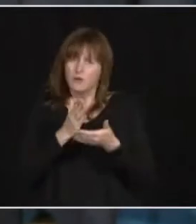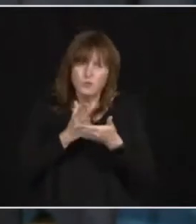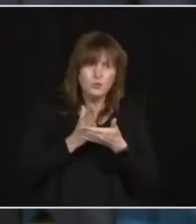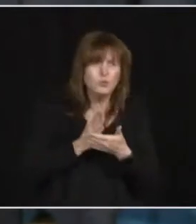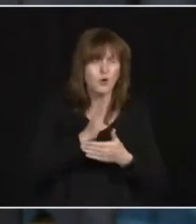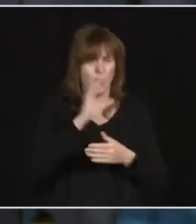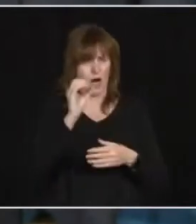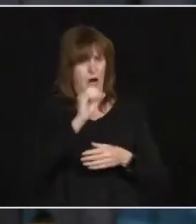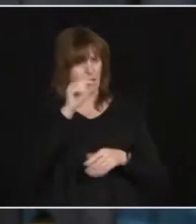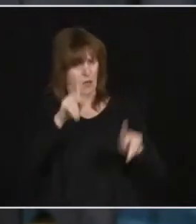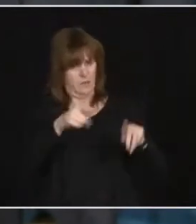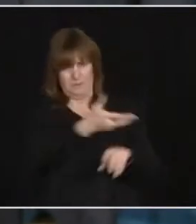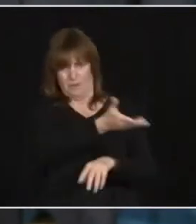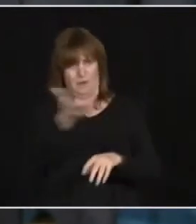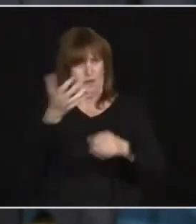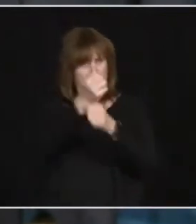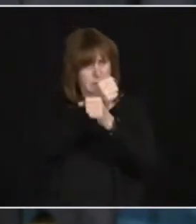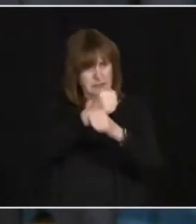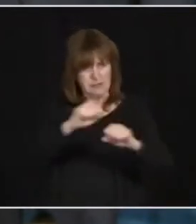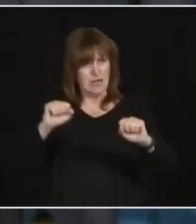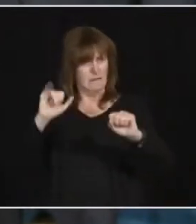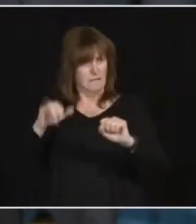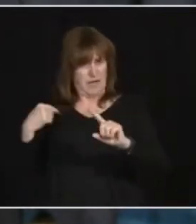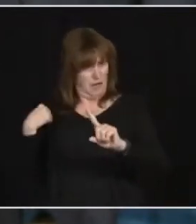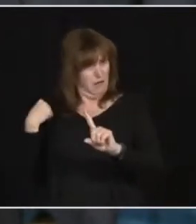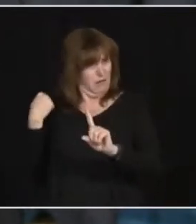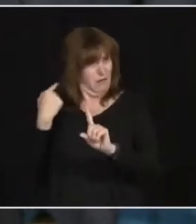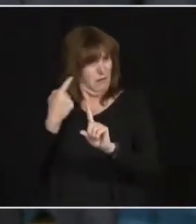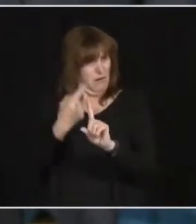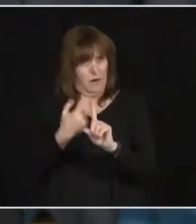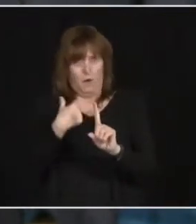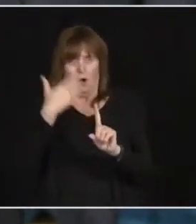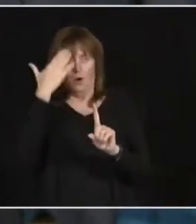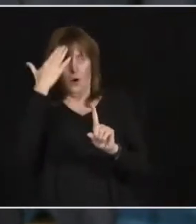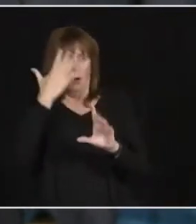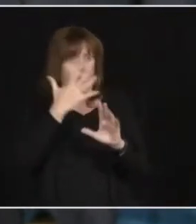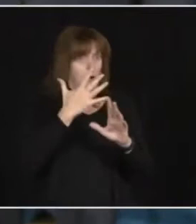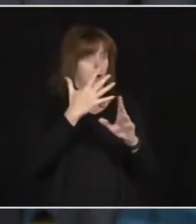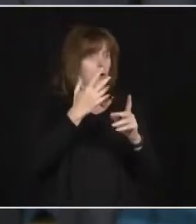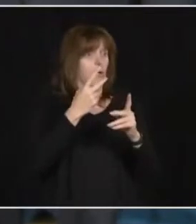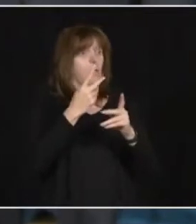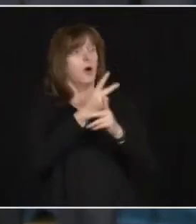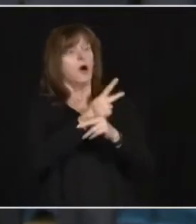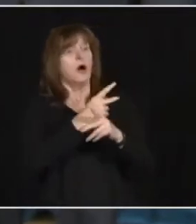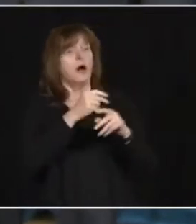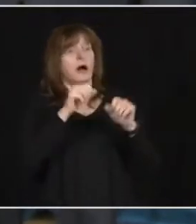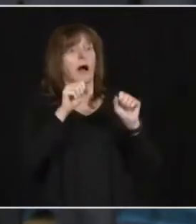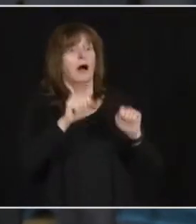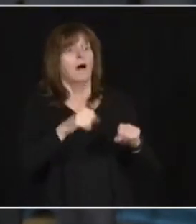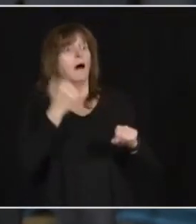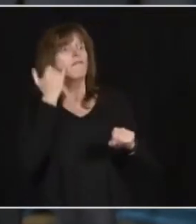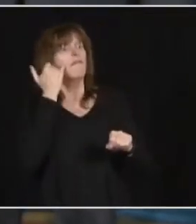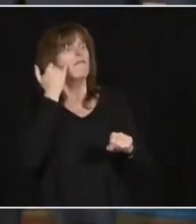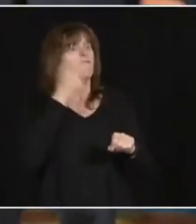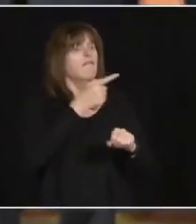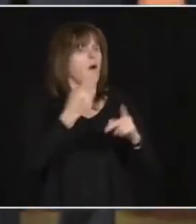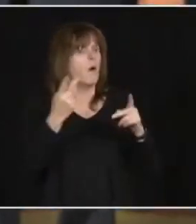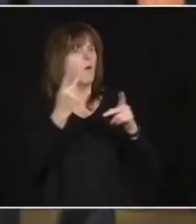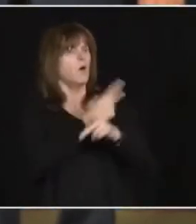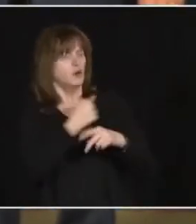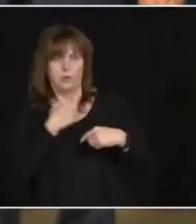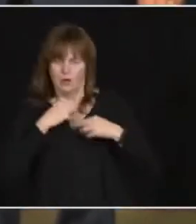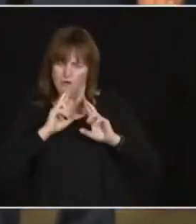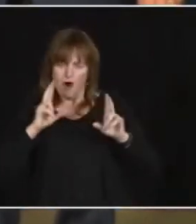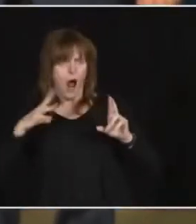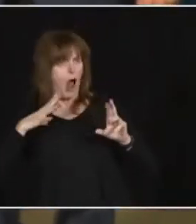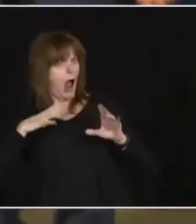all times operated under the assumption that the worst will occur and have planned accordingly. We have taken nothing for